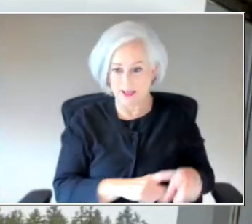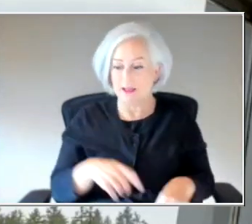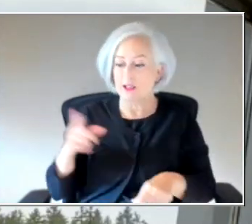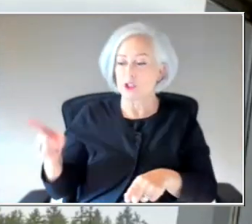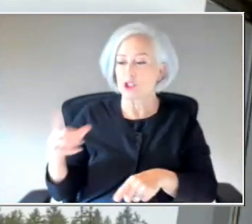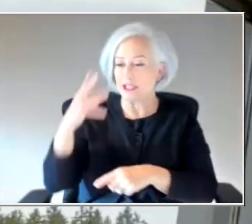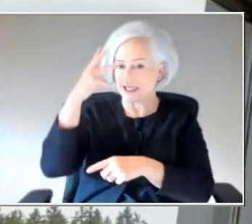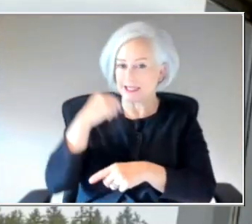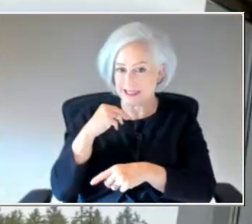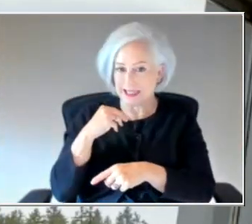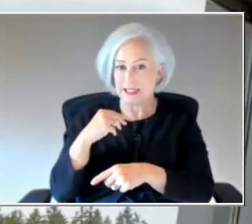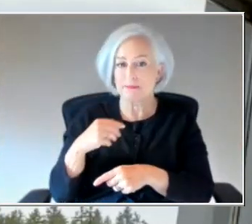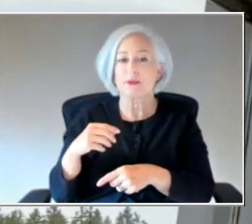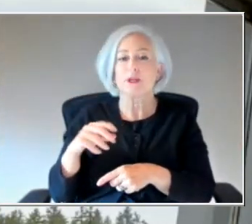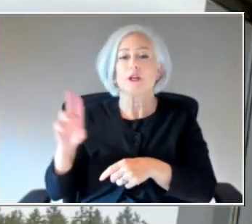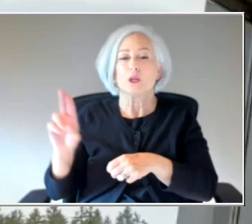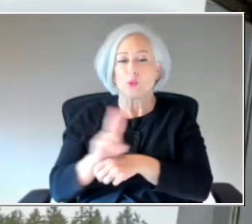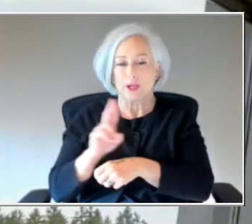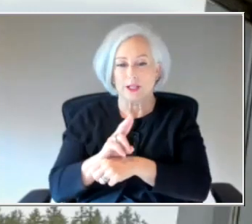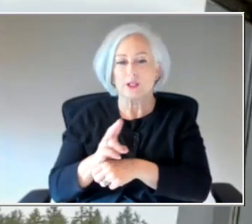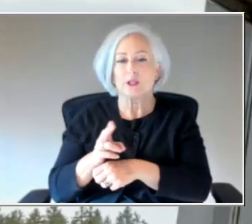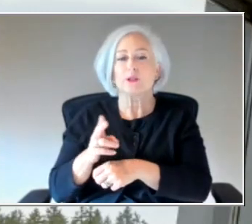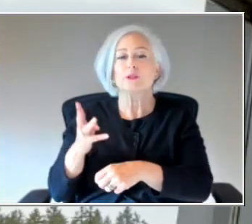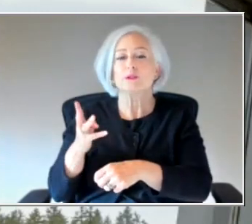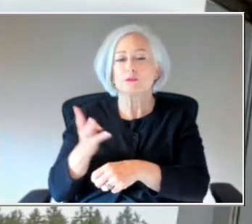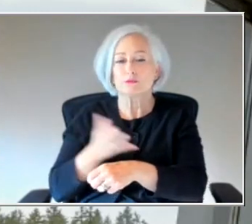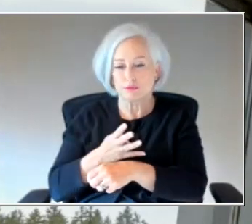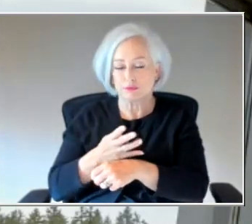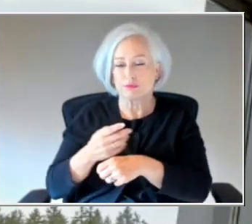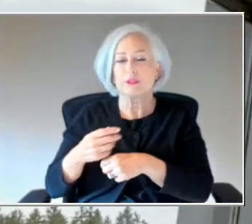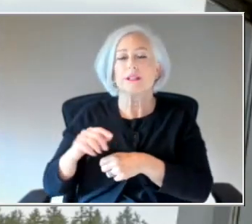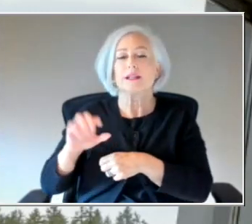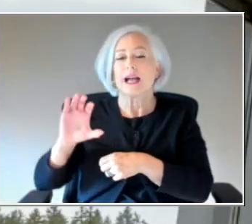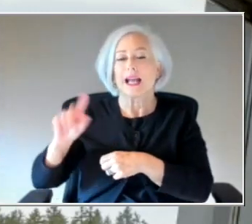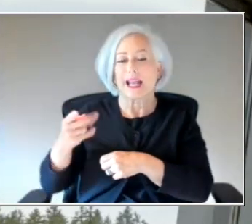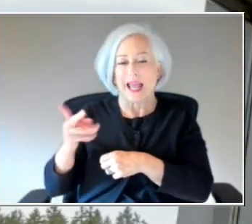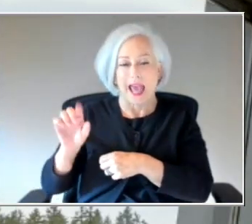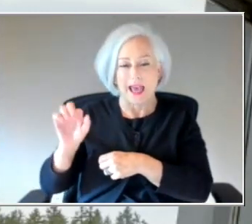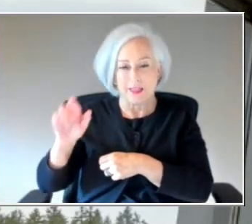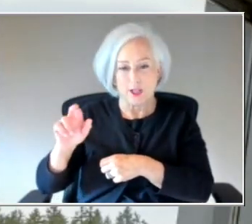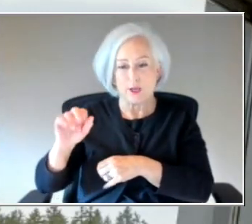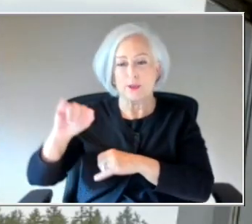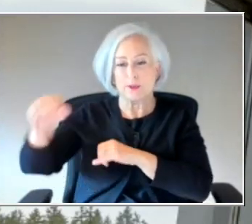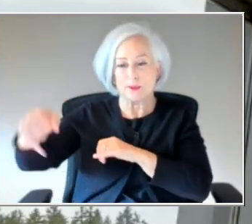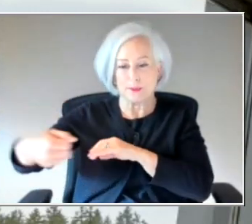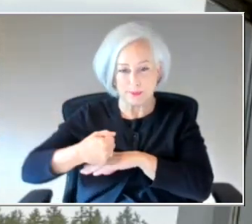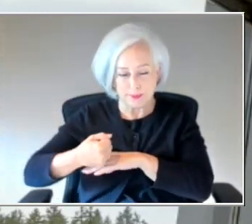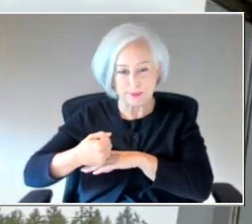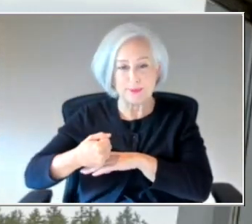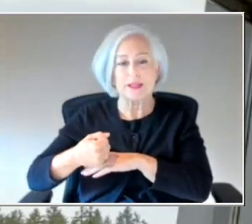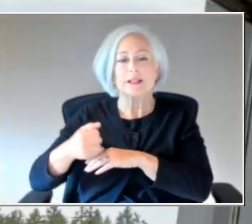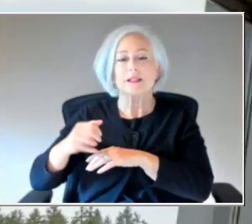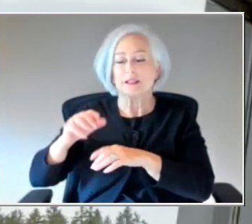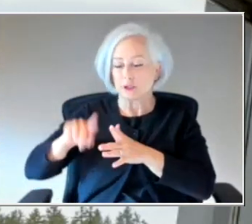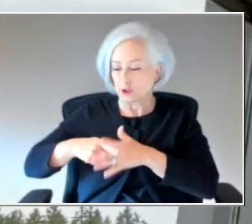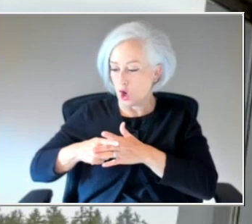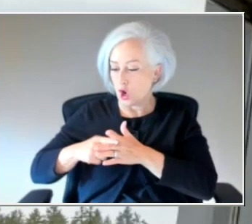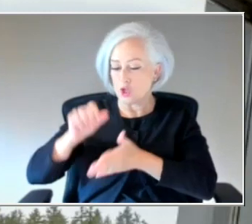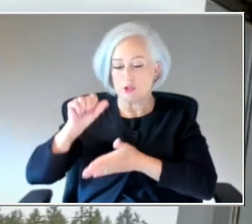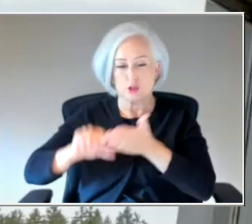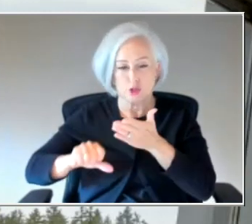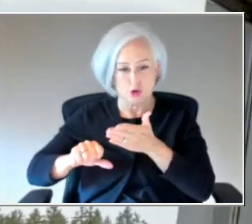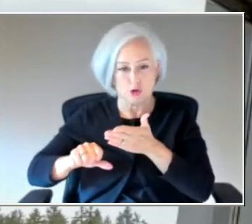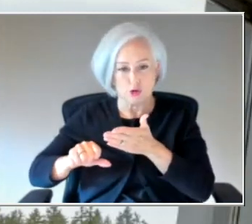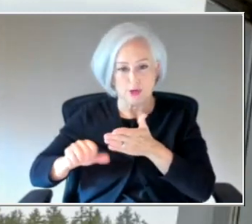central venous access, put a Foley catheter in, and then we can start our procedure, get exposure. Our goal is to have that